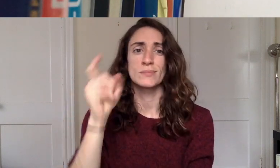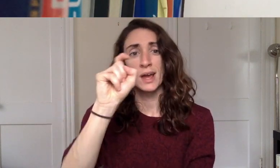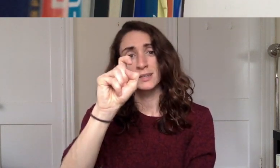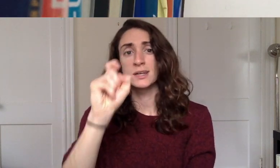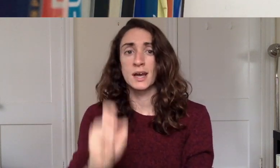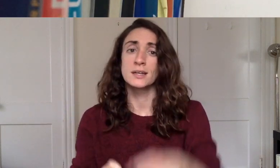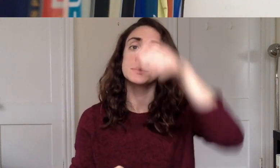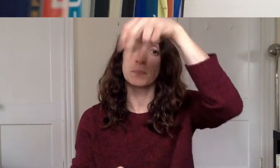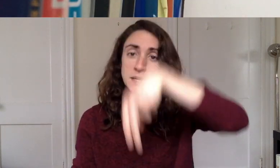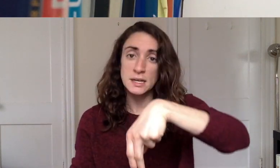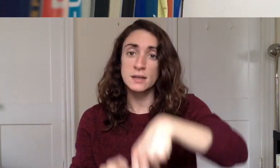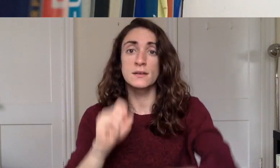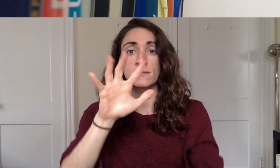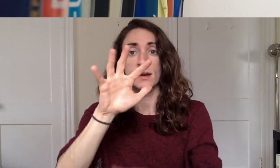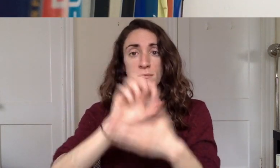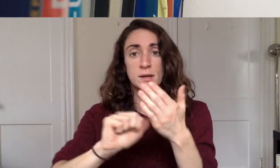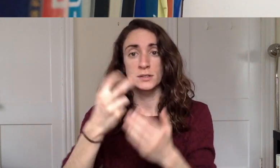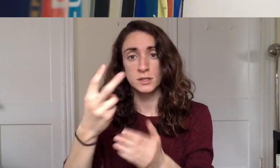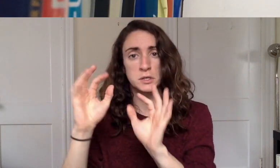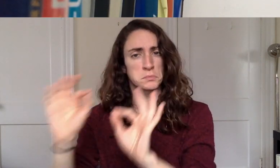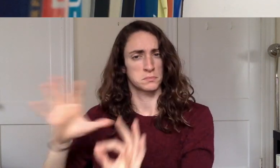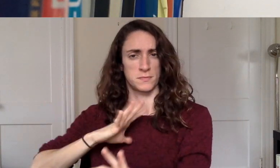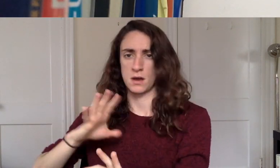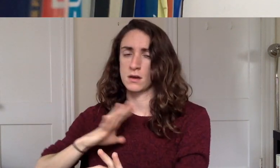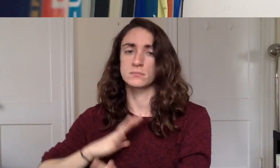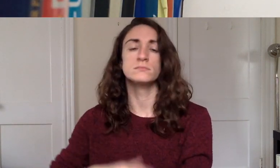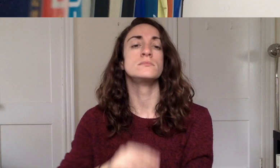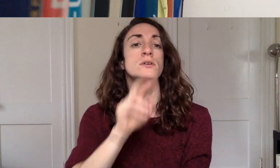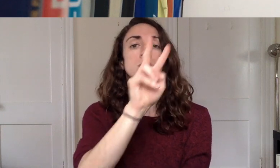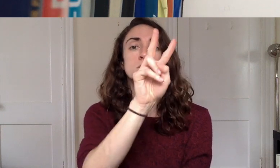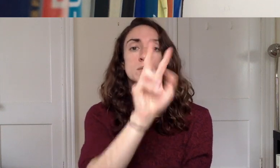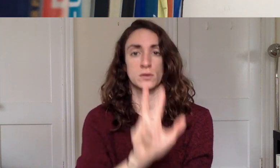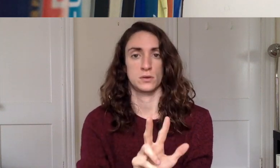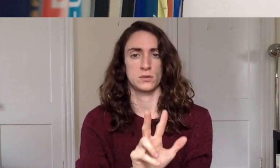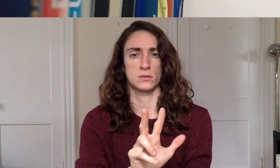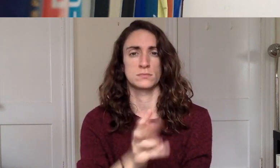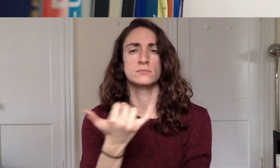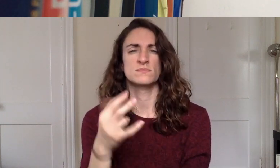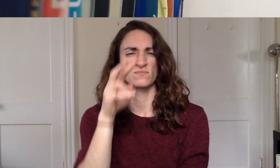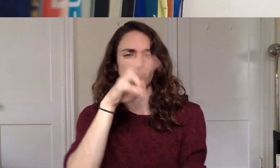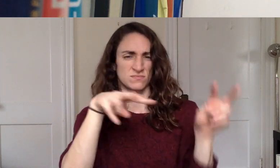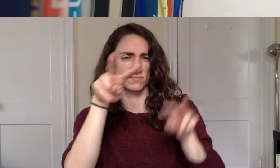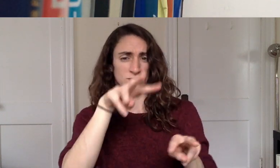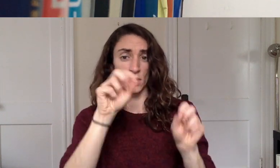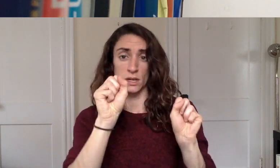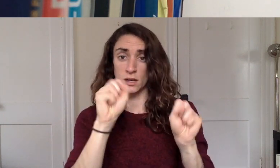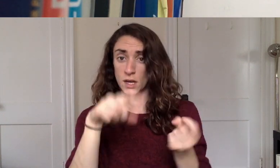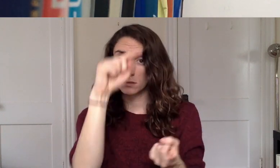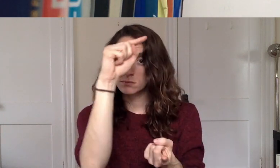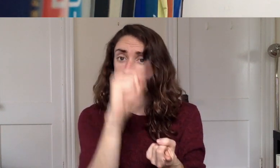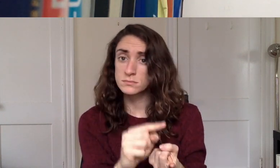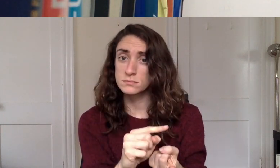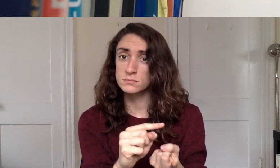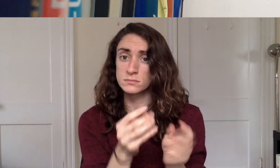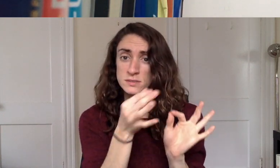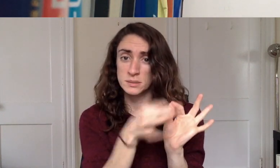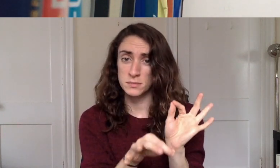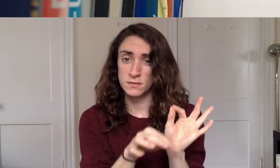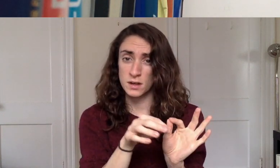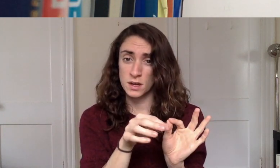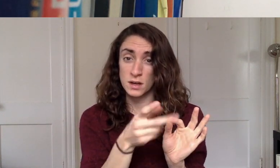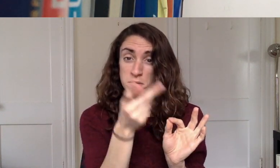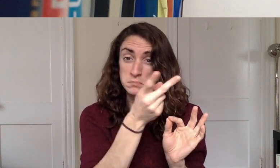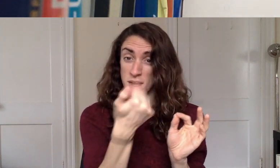been doing, but after you deal with that, take a look at 2 over 3 and think about if there's any way to reduce those numbers. Do they have any